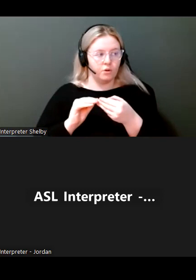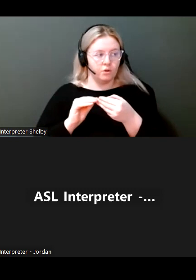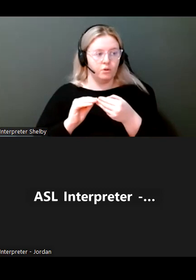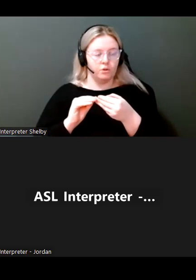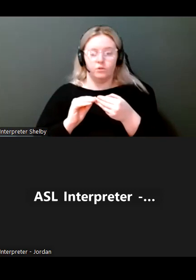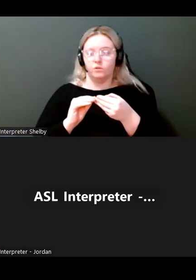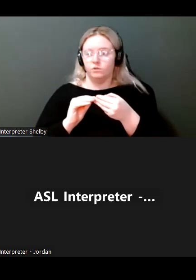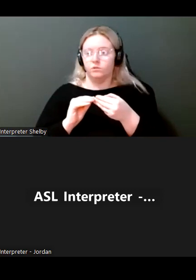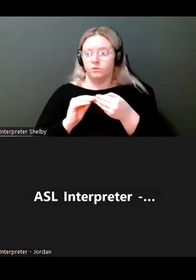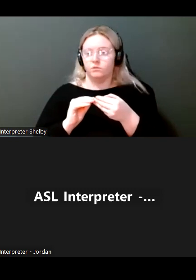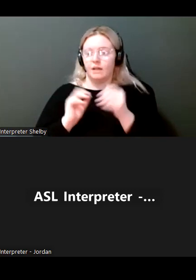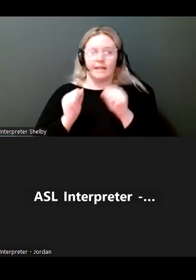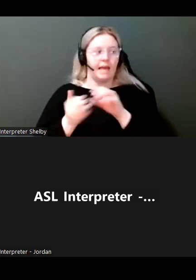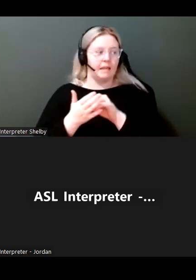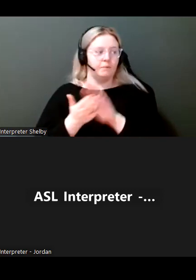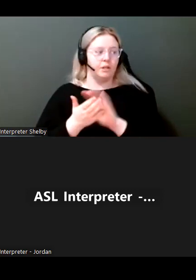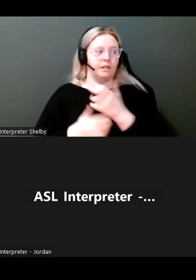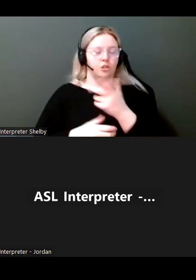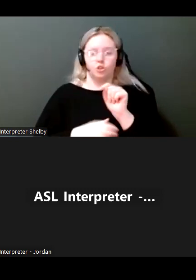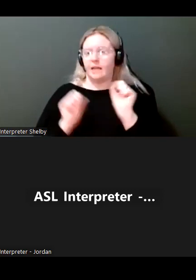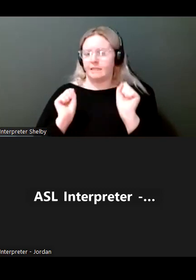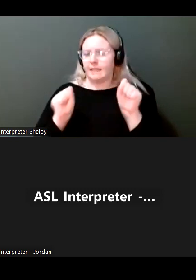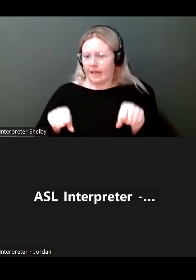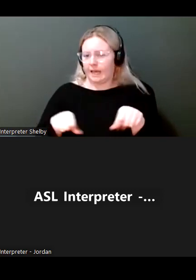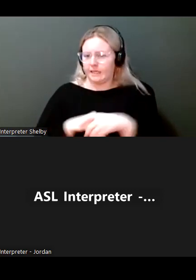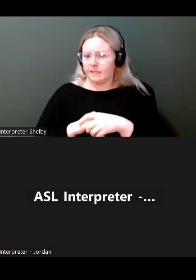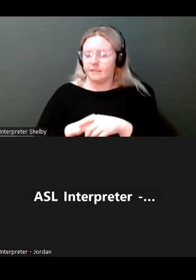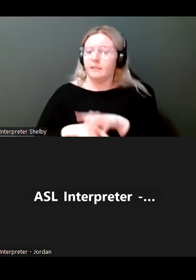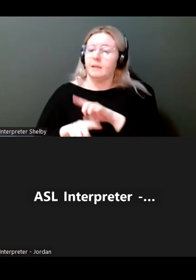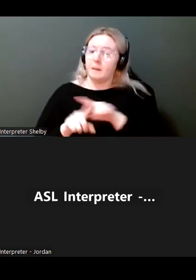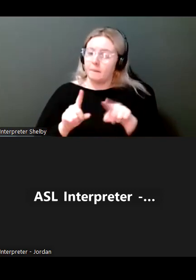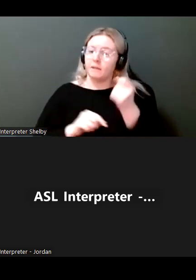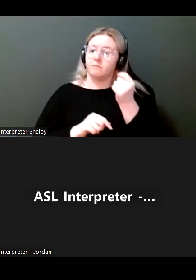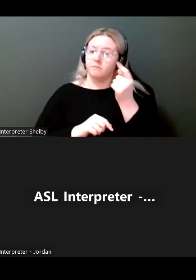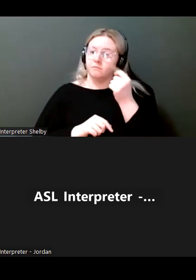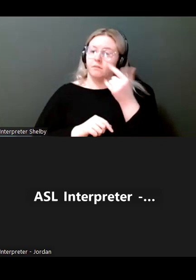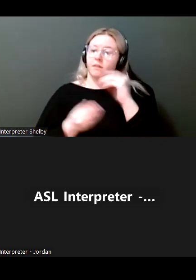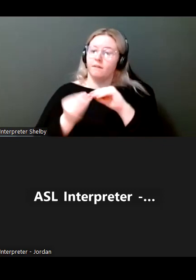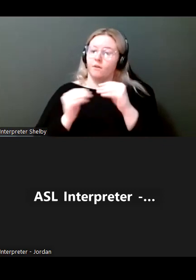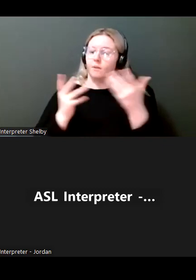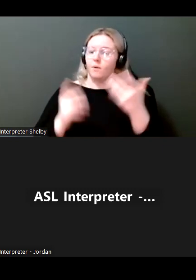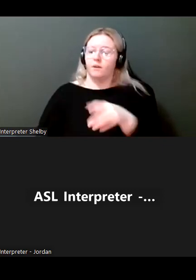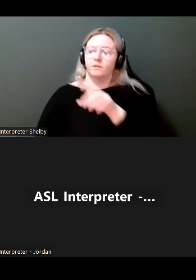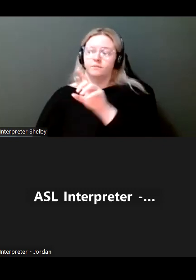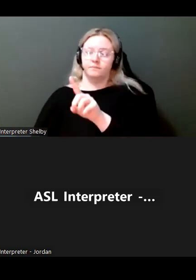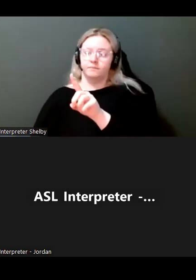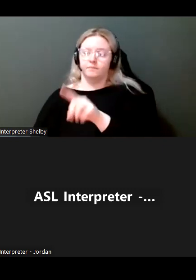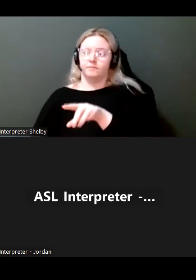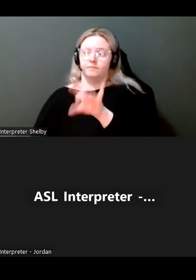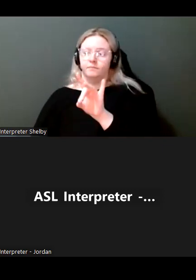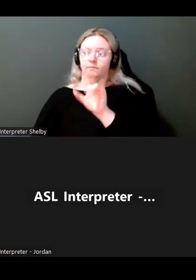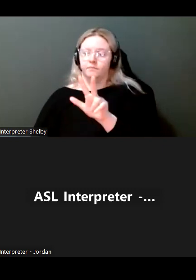going to ask, I can put it in the chat now in the moment. But the number to call to register is